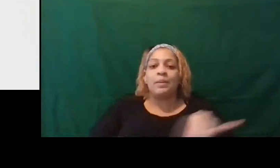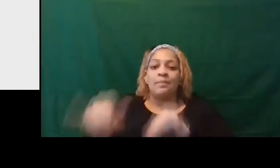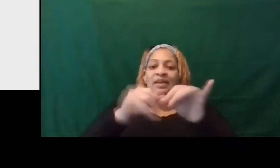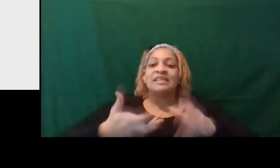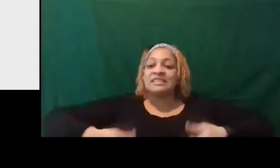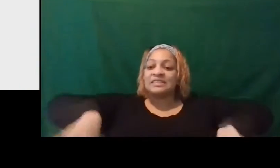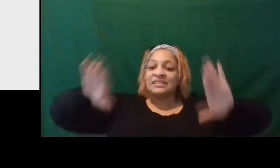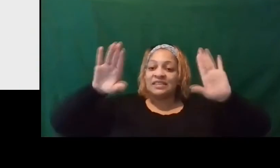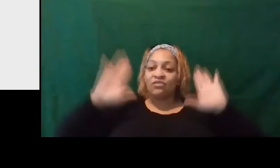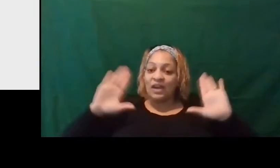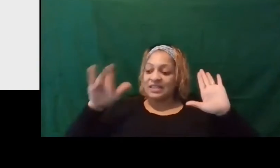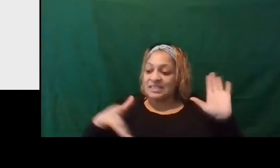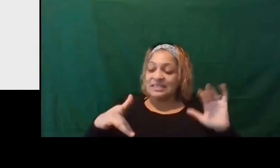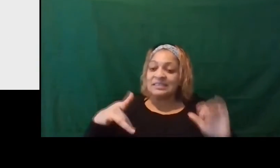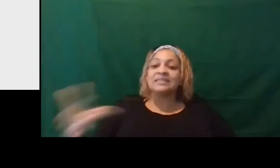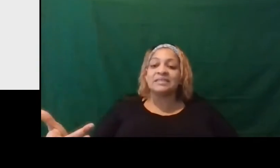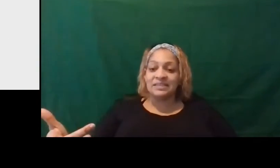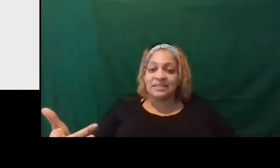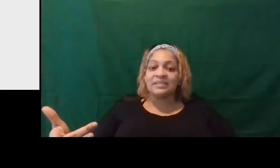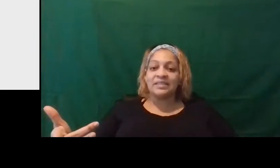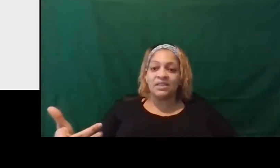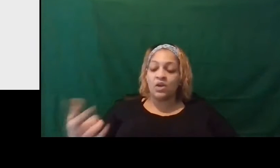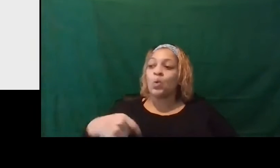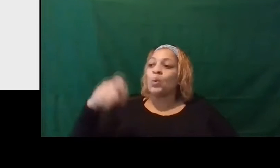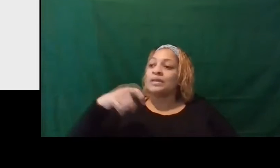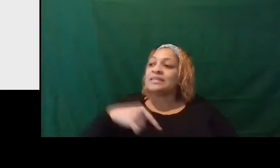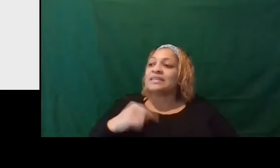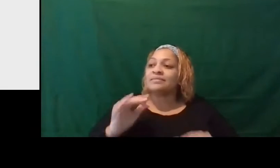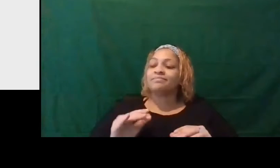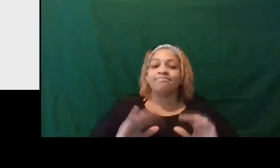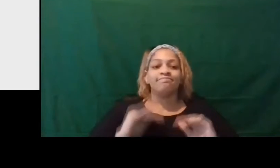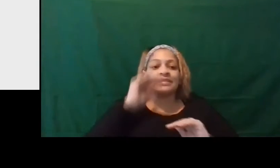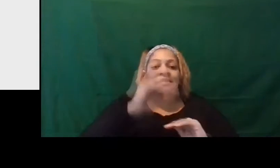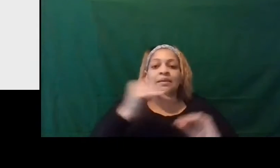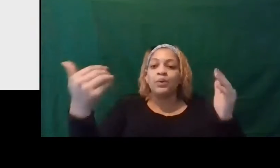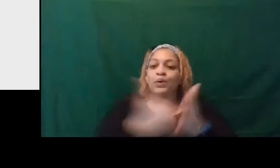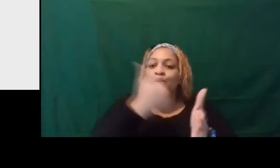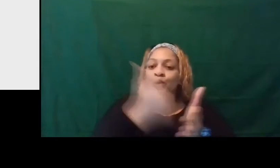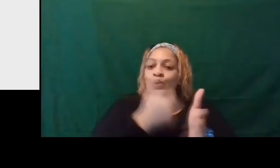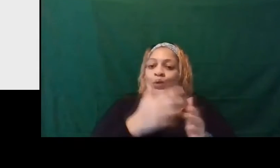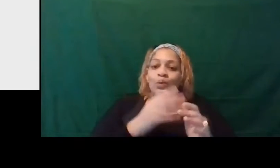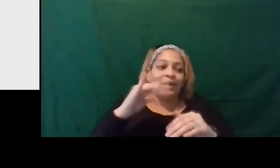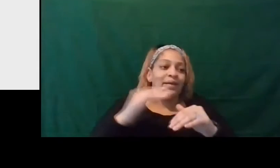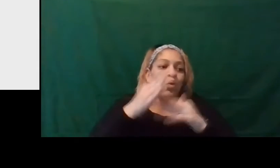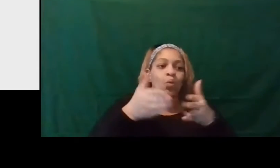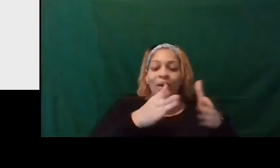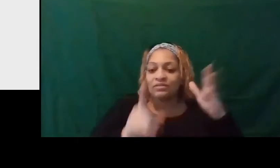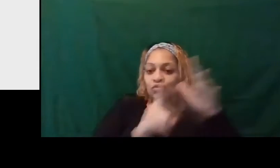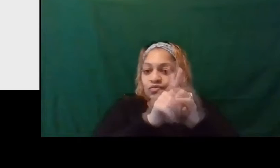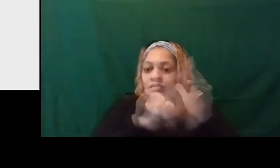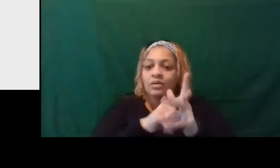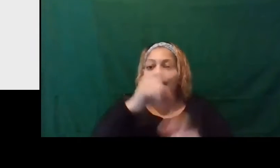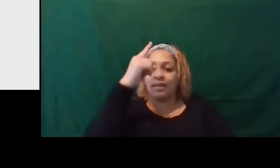surrender that tendency in order to step into a new way of being, into a new way of showing up, into a new way of